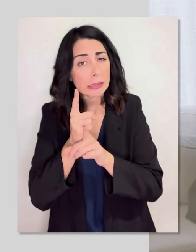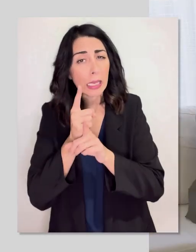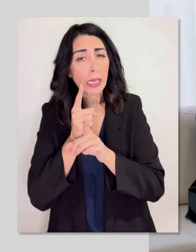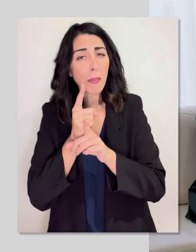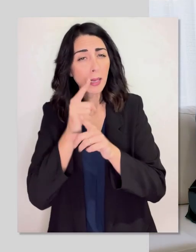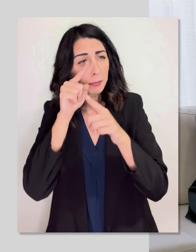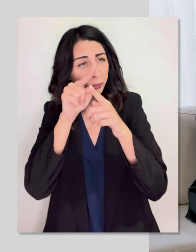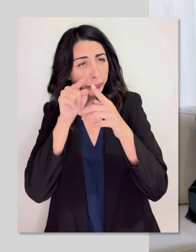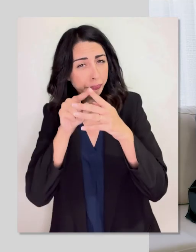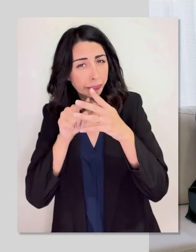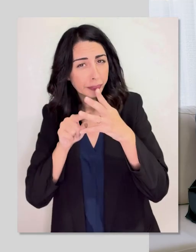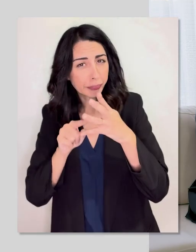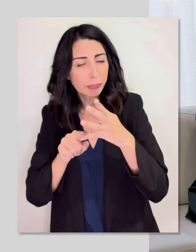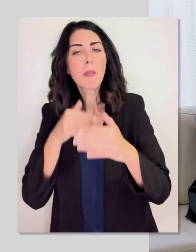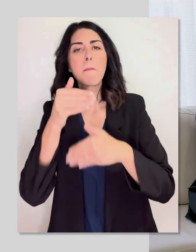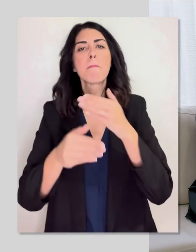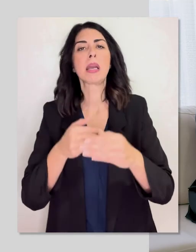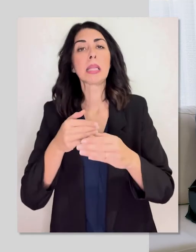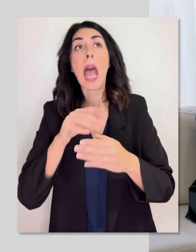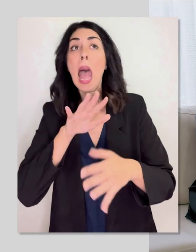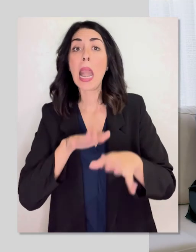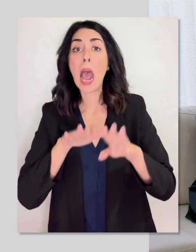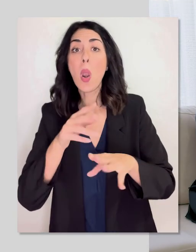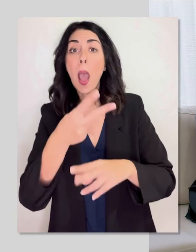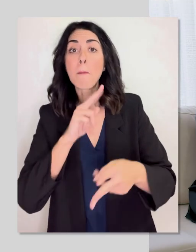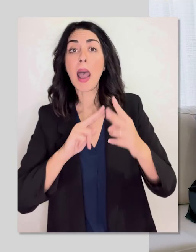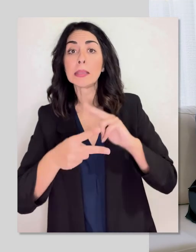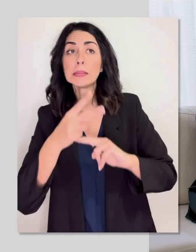them. Okay, so thank you for this